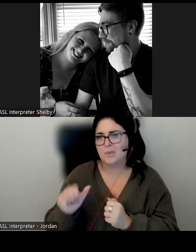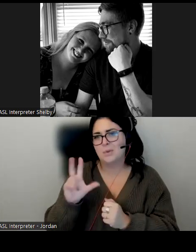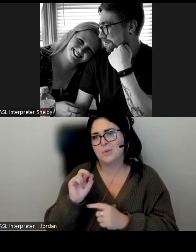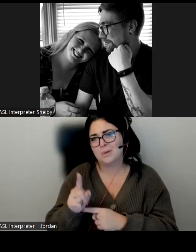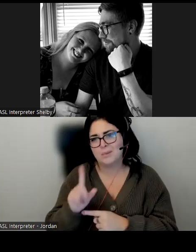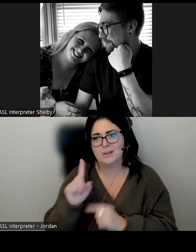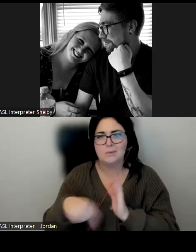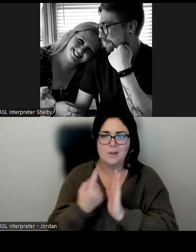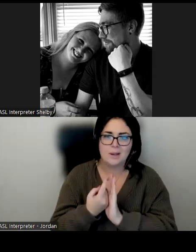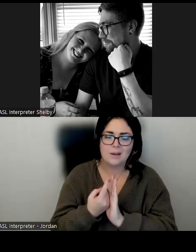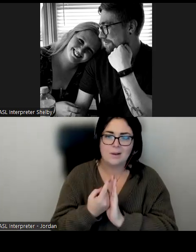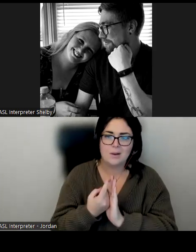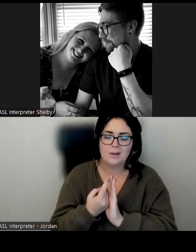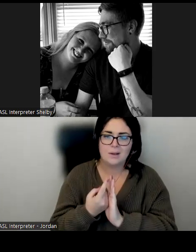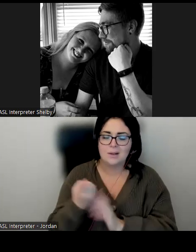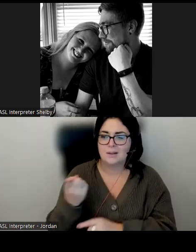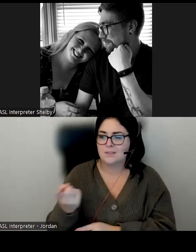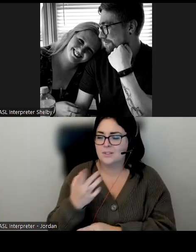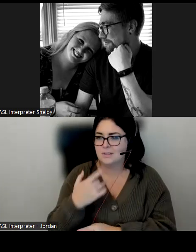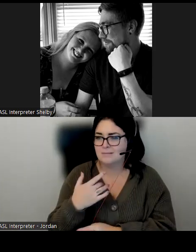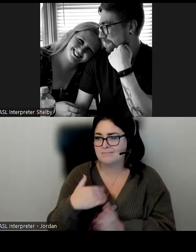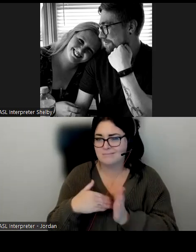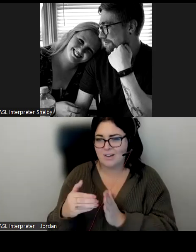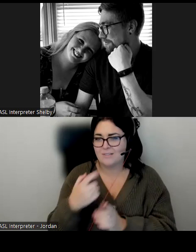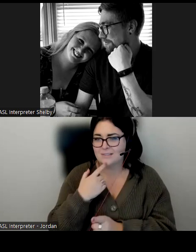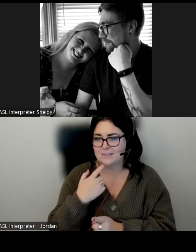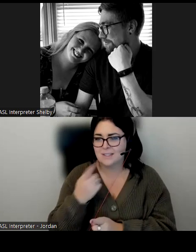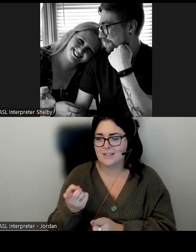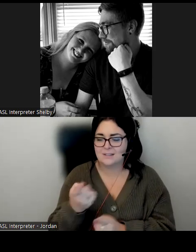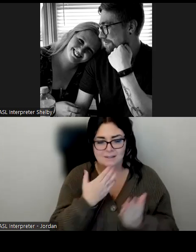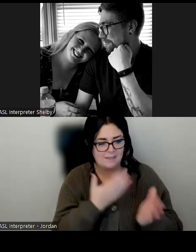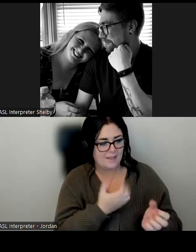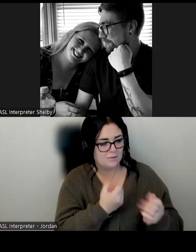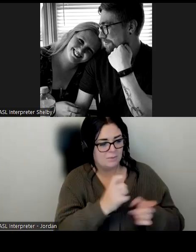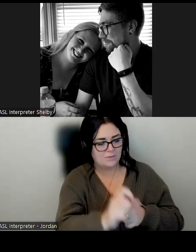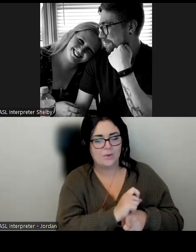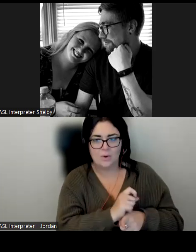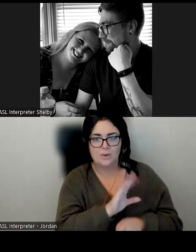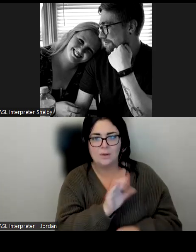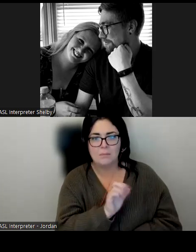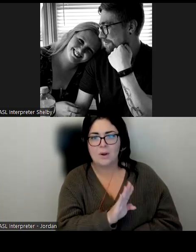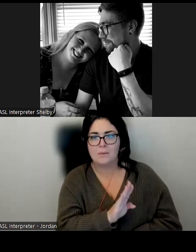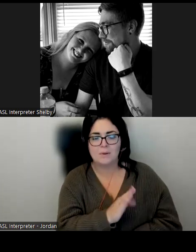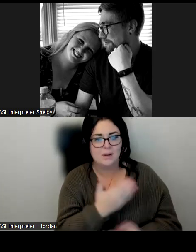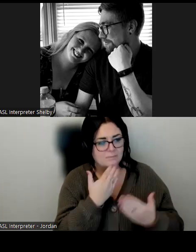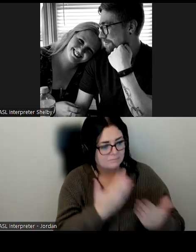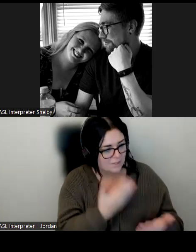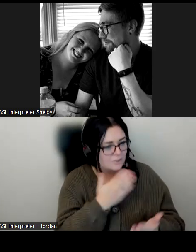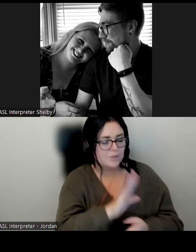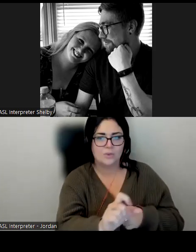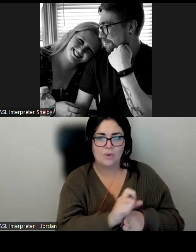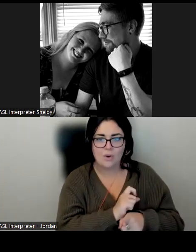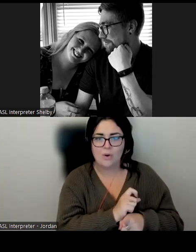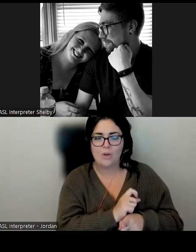hour, she often said to me, "Thank you for calling, Barb. I really